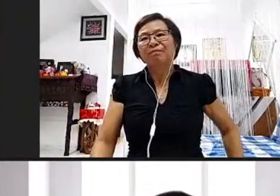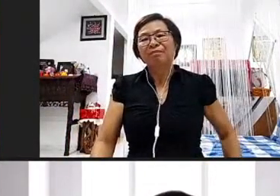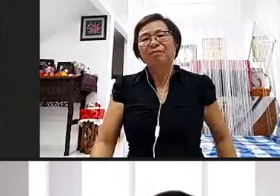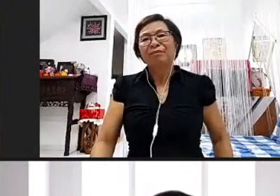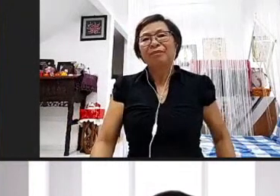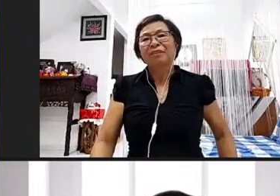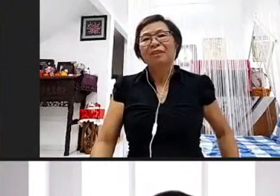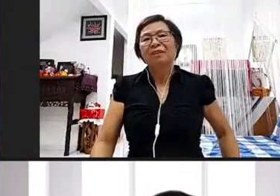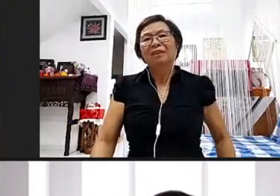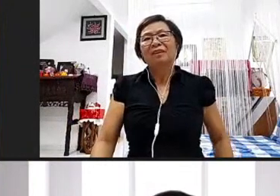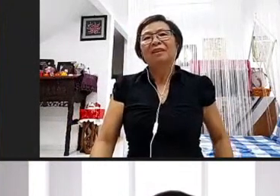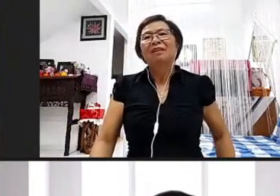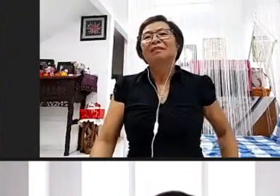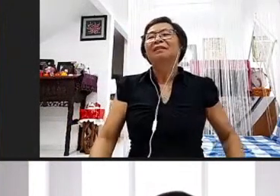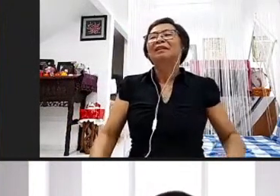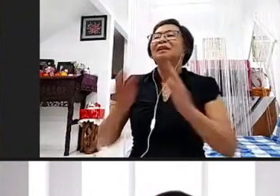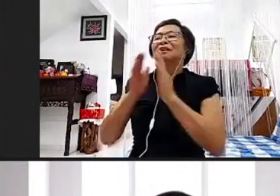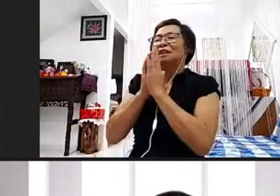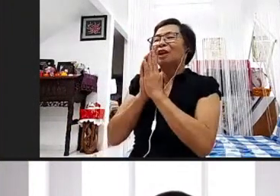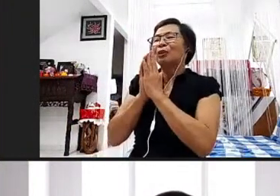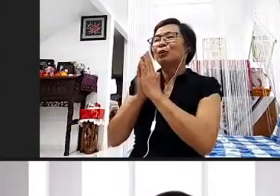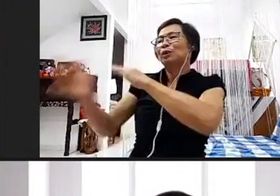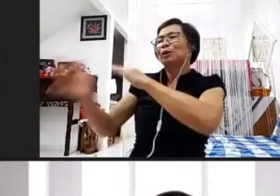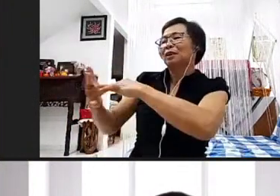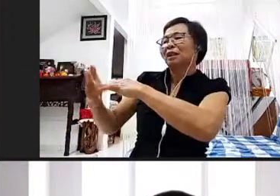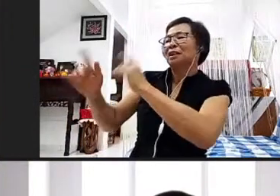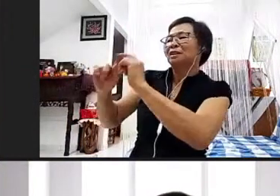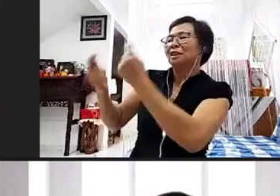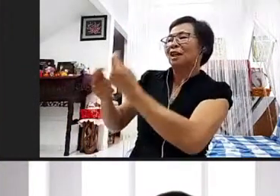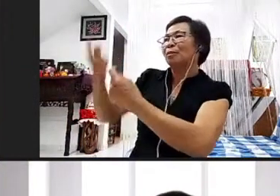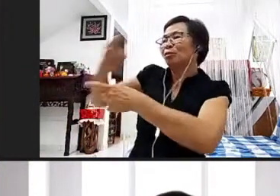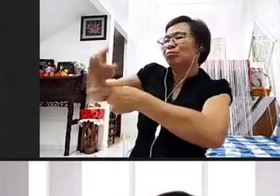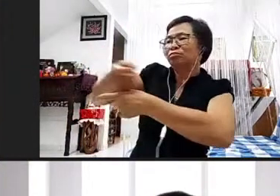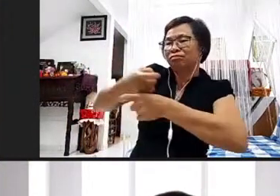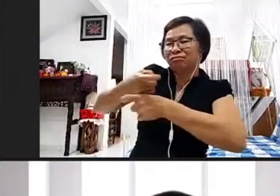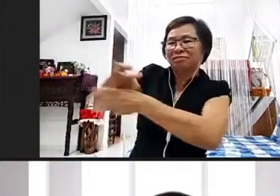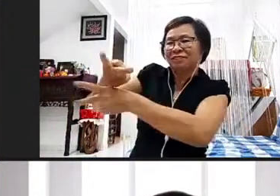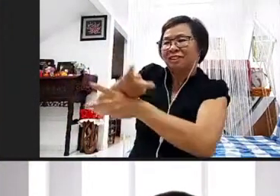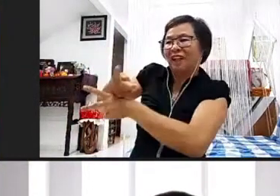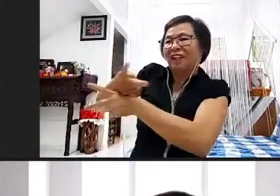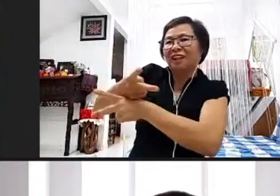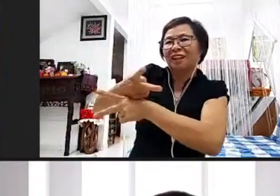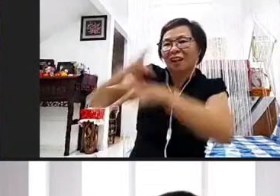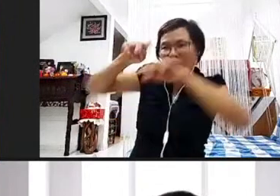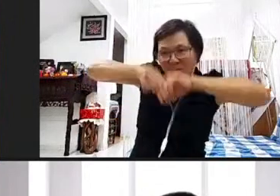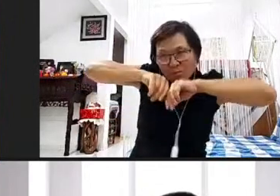Sadhu to the technical team for Yes, taking sadhu. care of all our broadcasts.